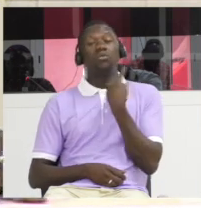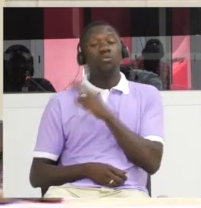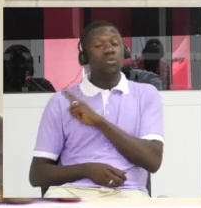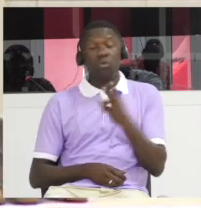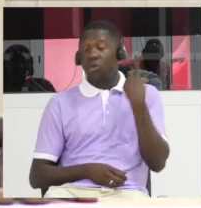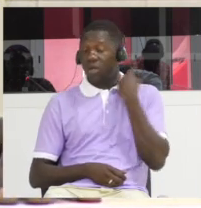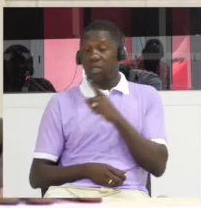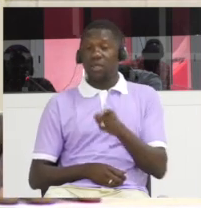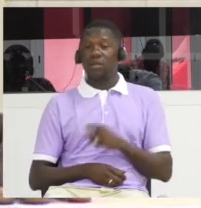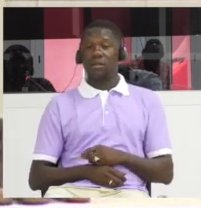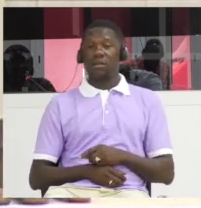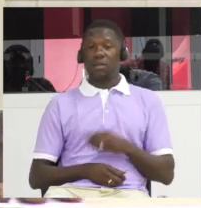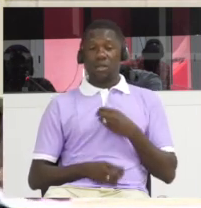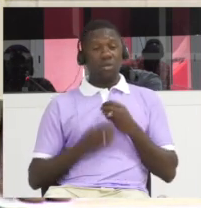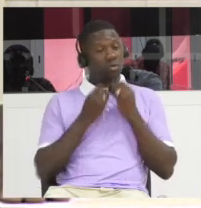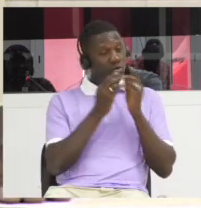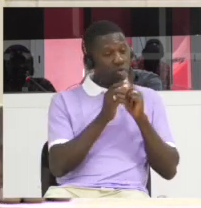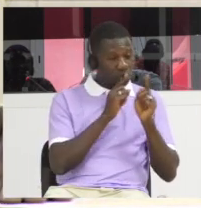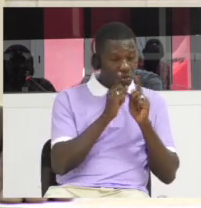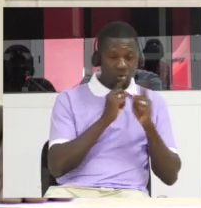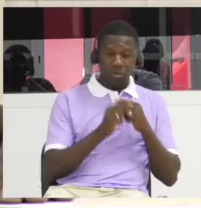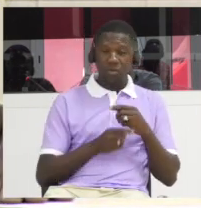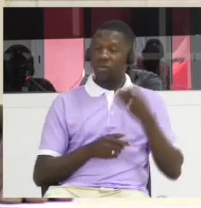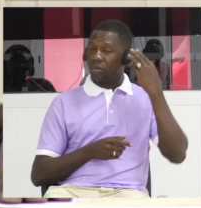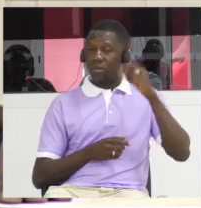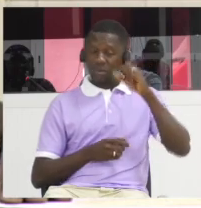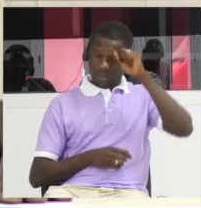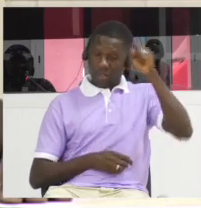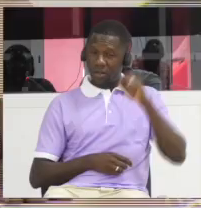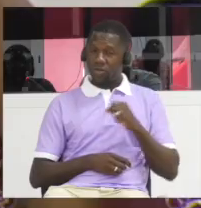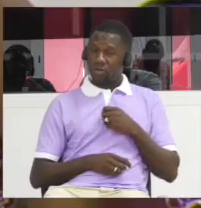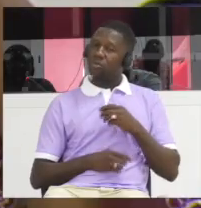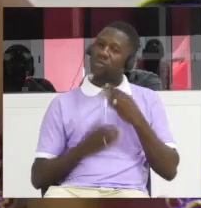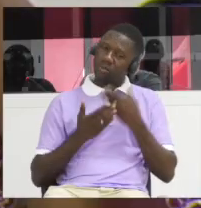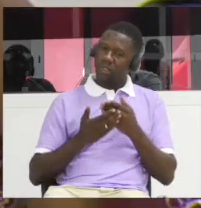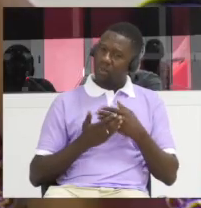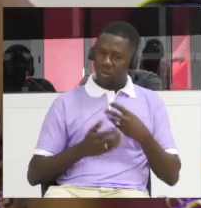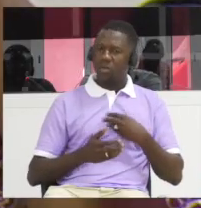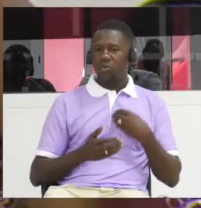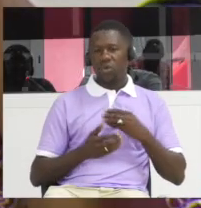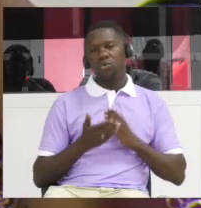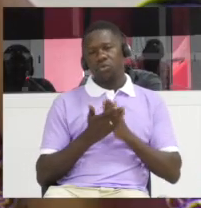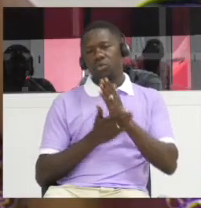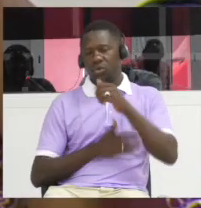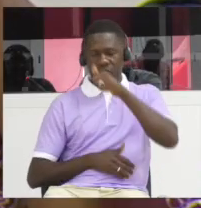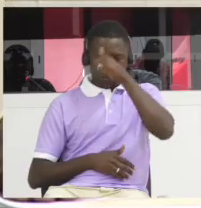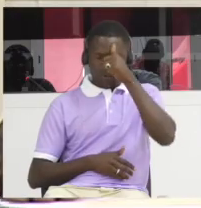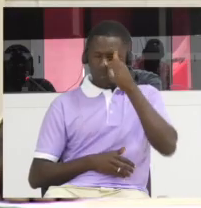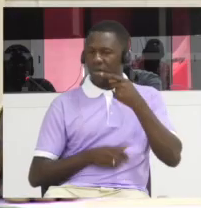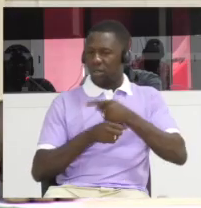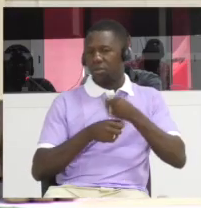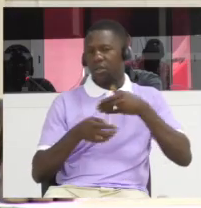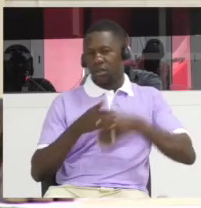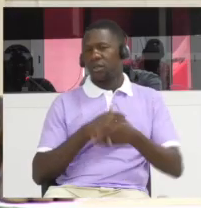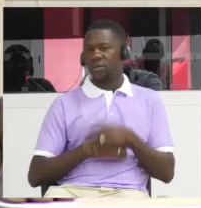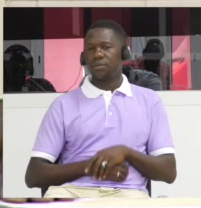president, to intercede with Abacha so that he'll get an extension. I